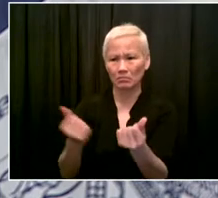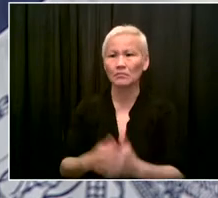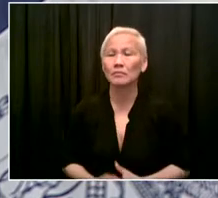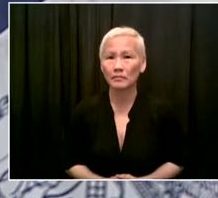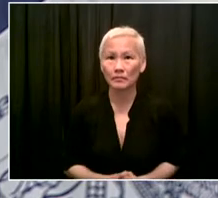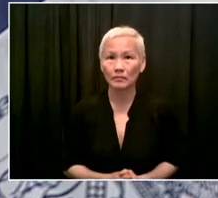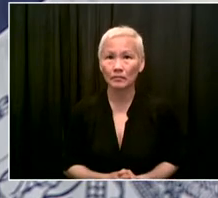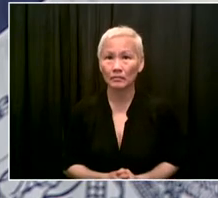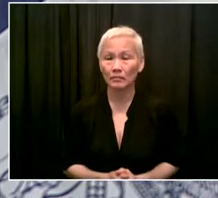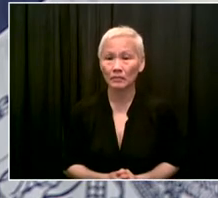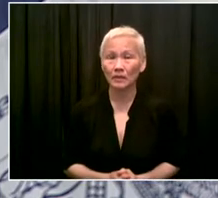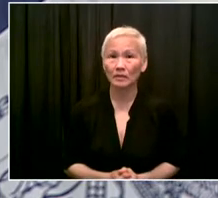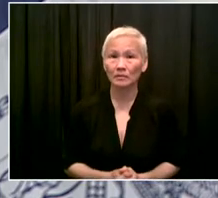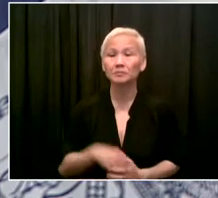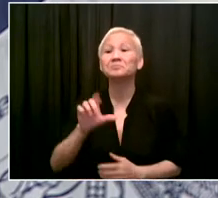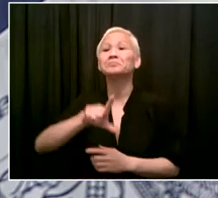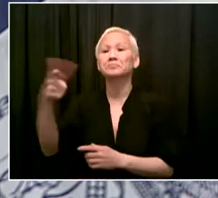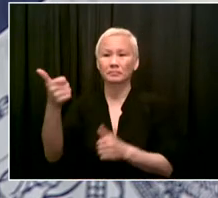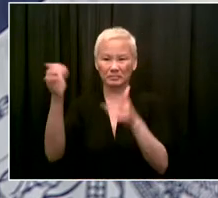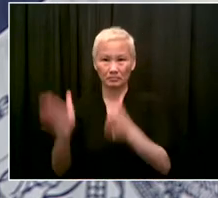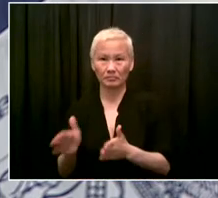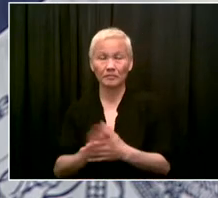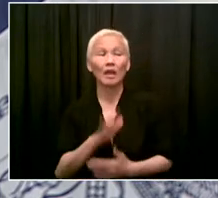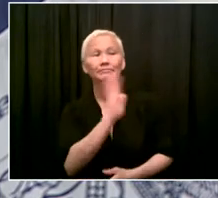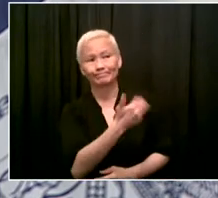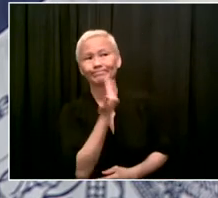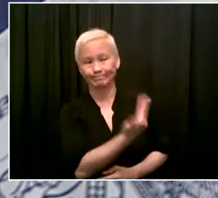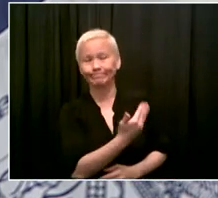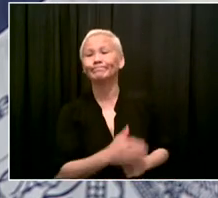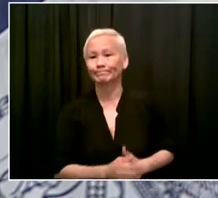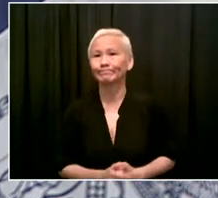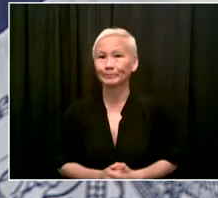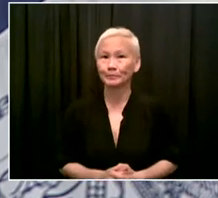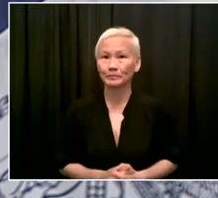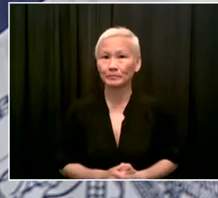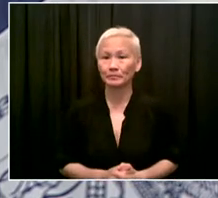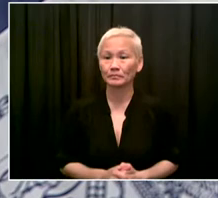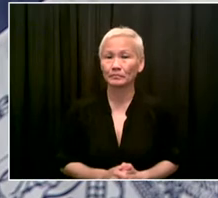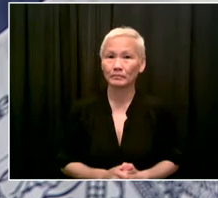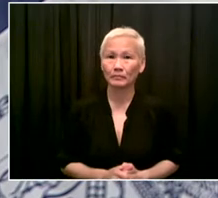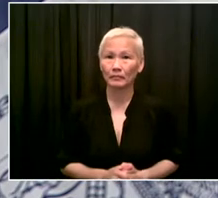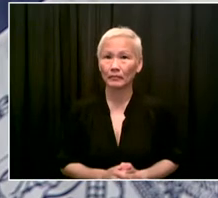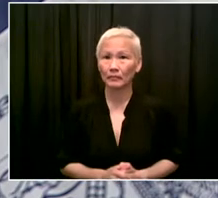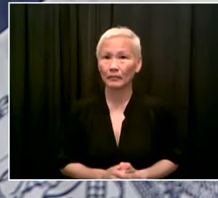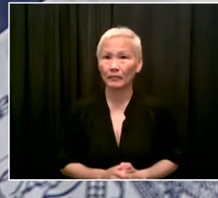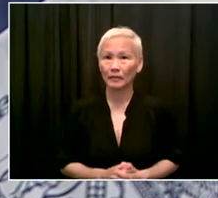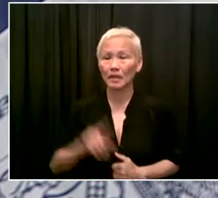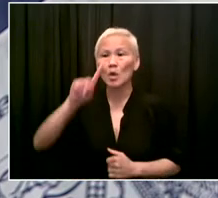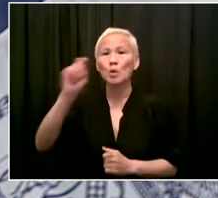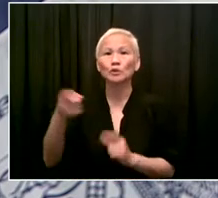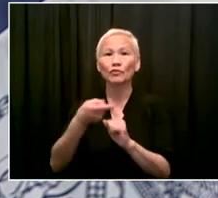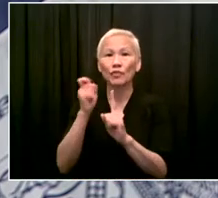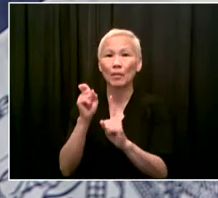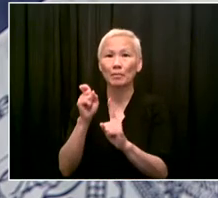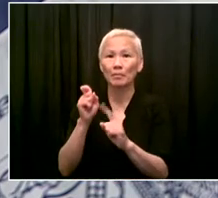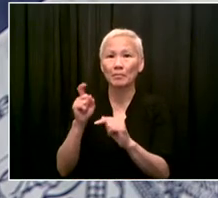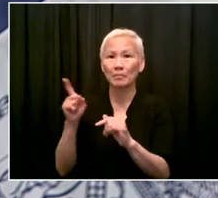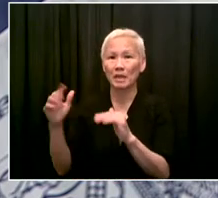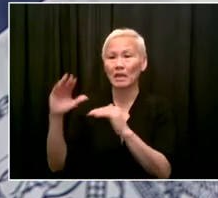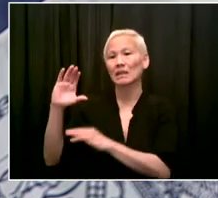Thank you, Mr. Mayor. And a question for my colleague, Kala Rama. We've gotten a variety of